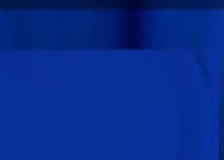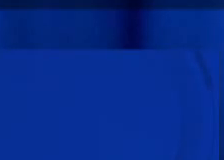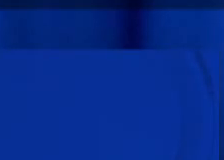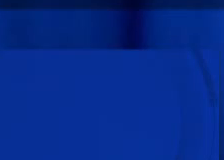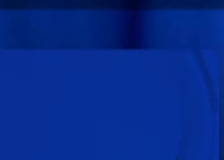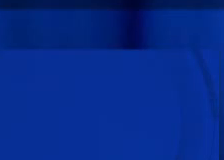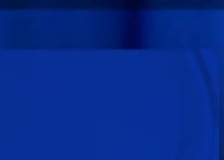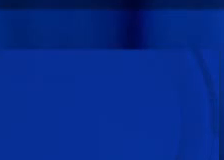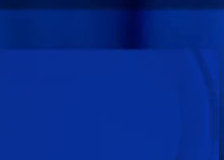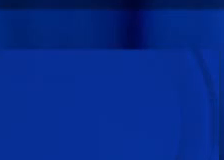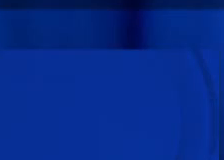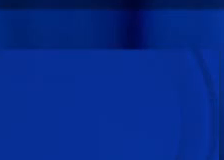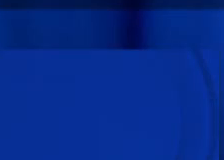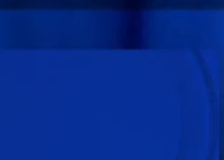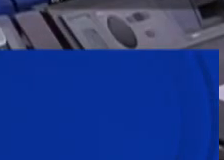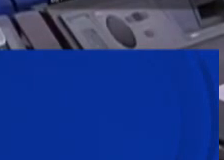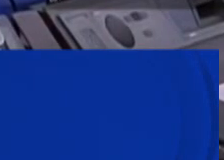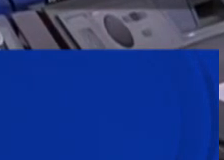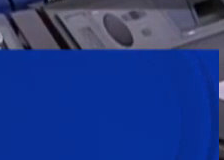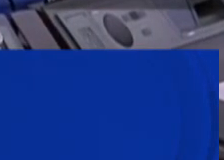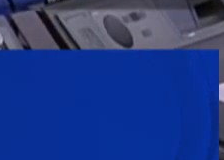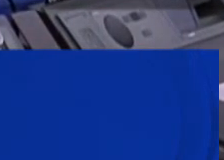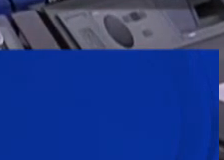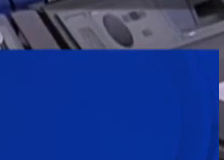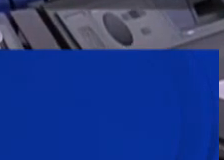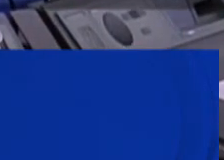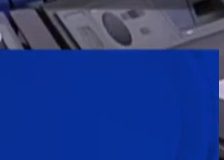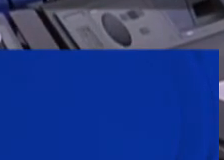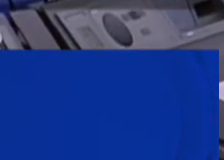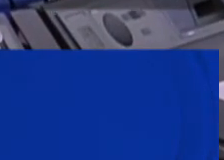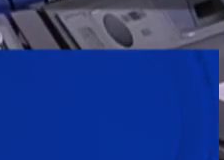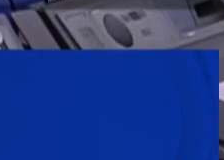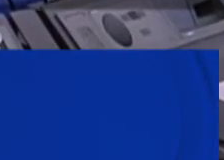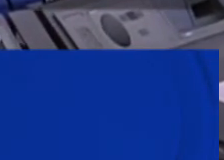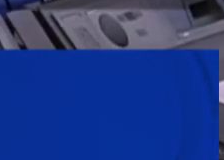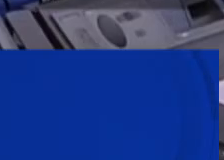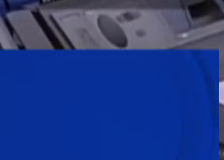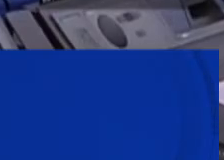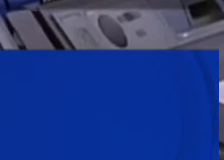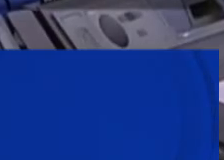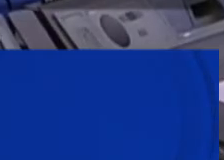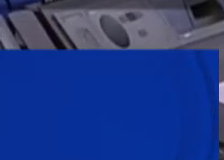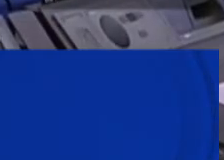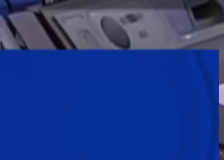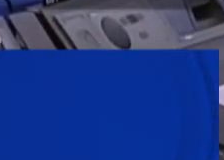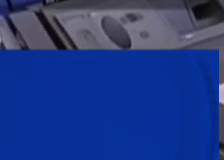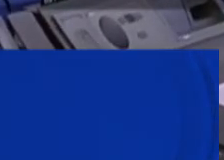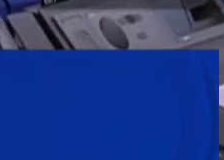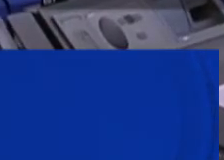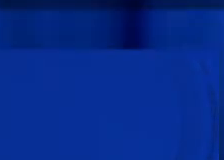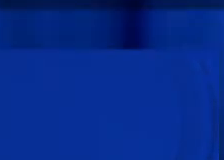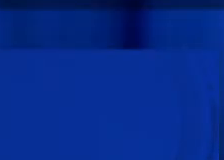we're securing the global rules through bilateral agreements like Mexico, like